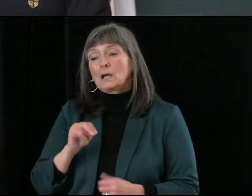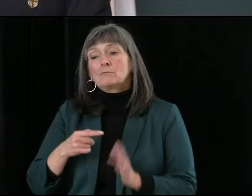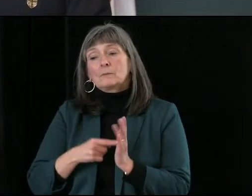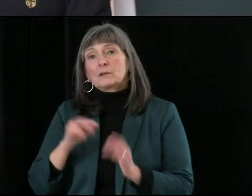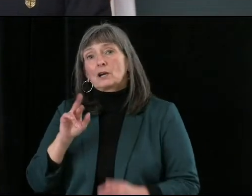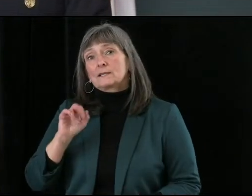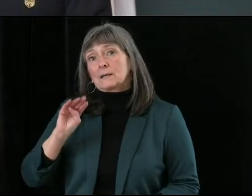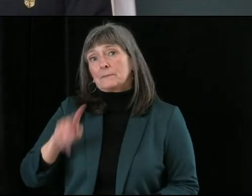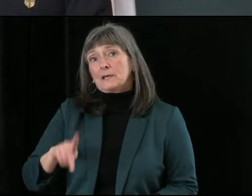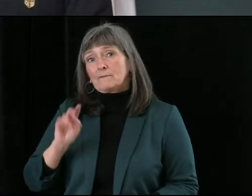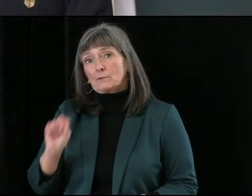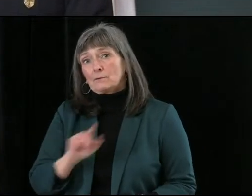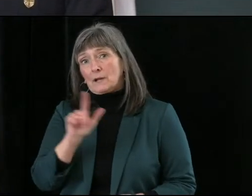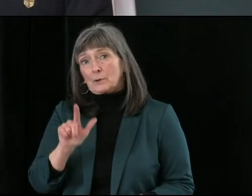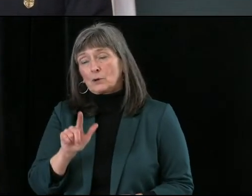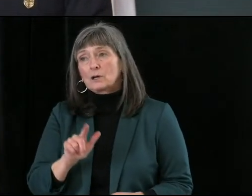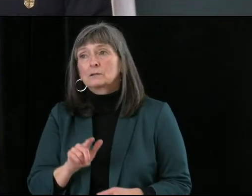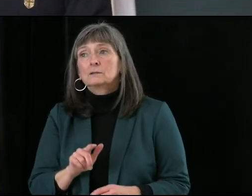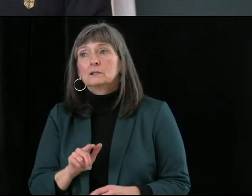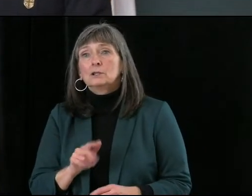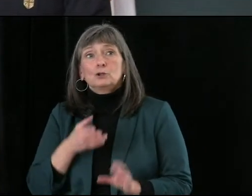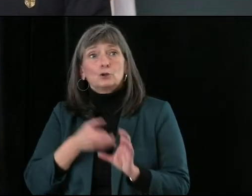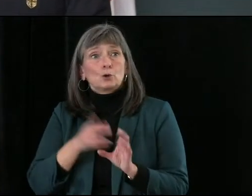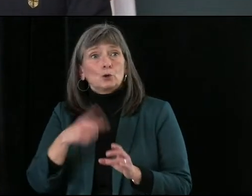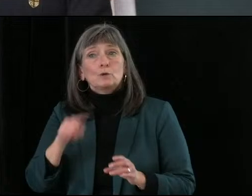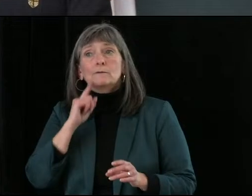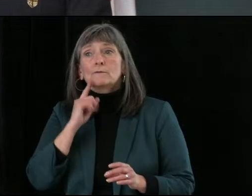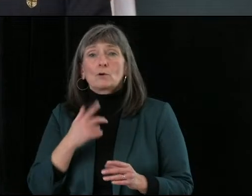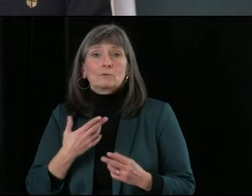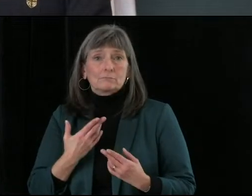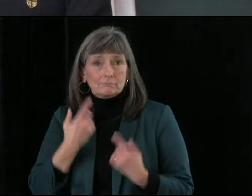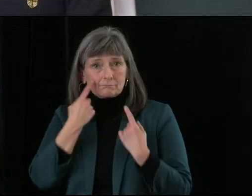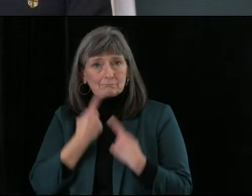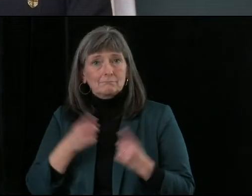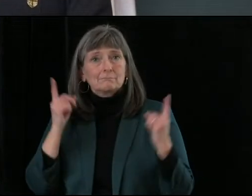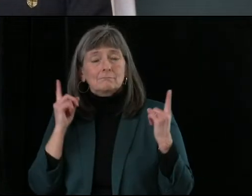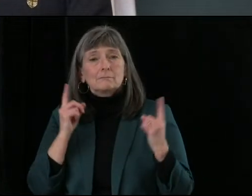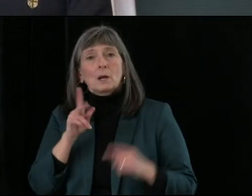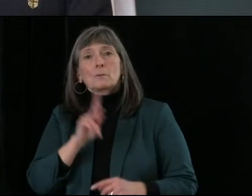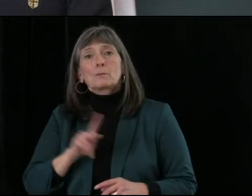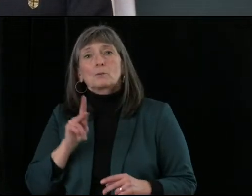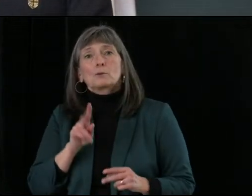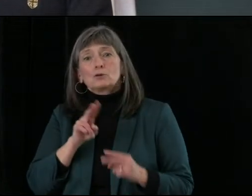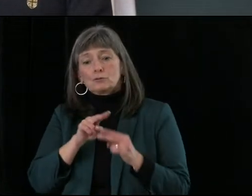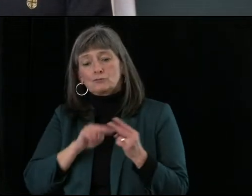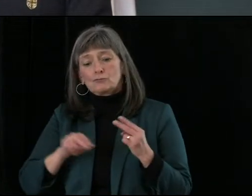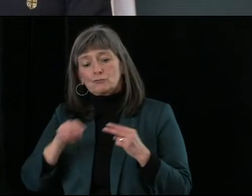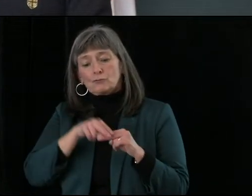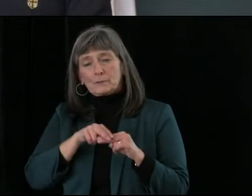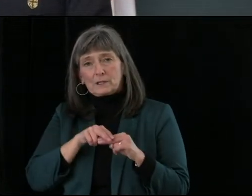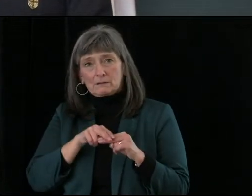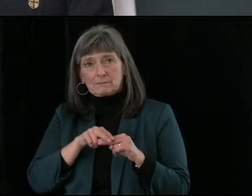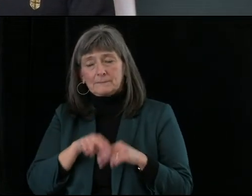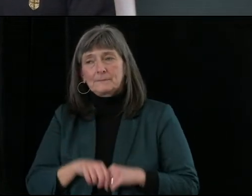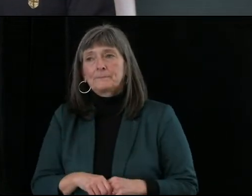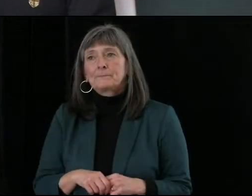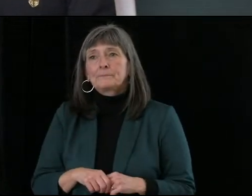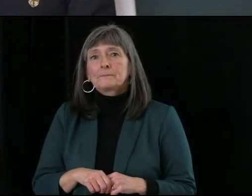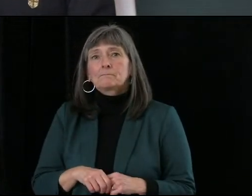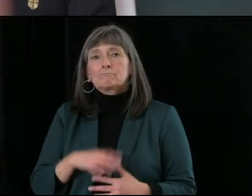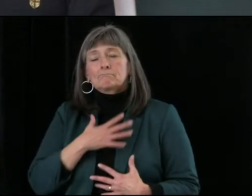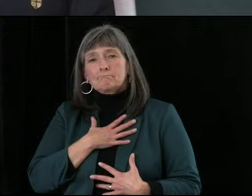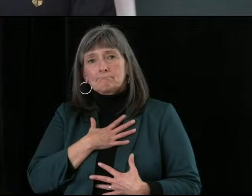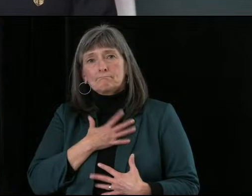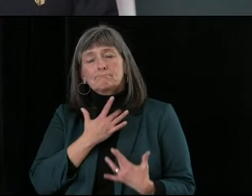and Labrador to join you all in the launch of the Purple Ribbon campaign. I extend deepest condolences